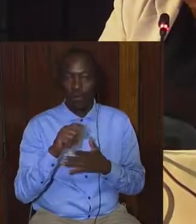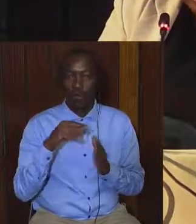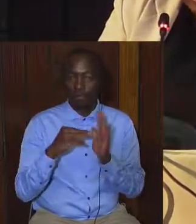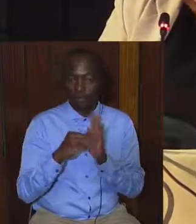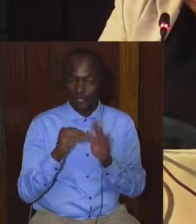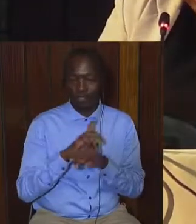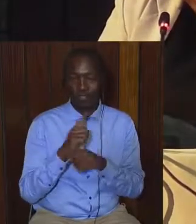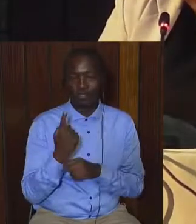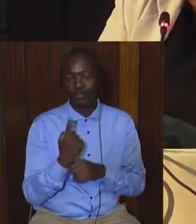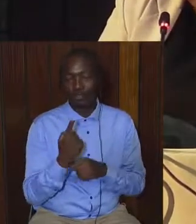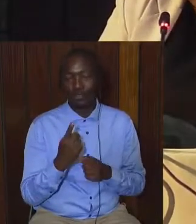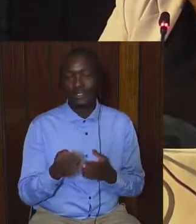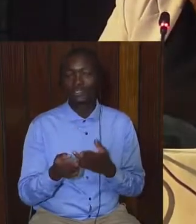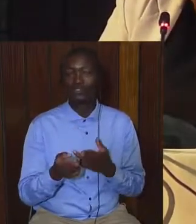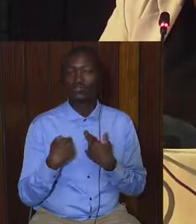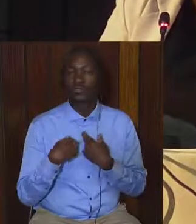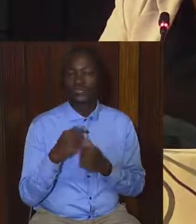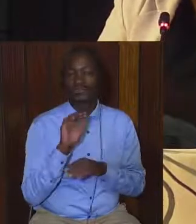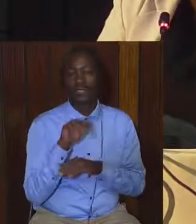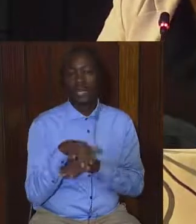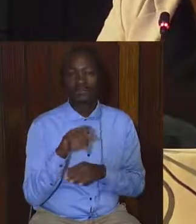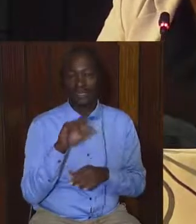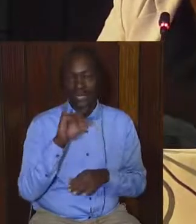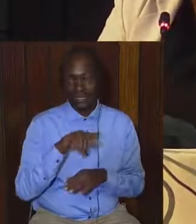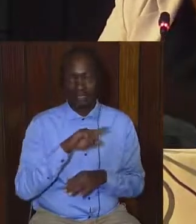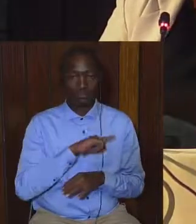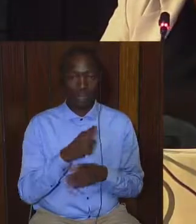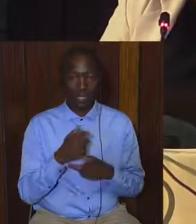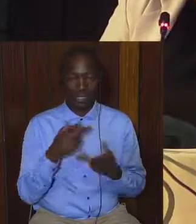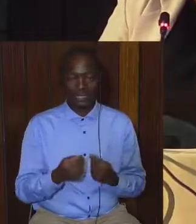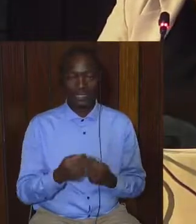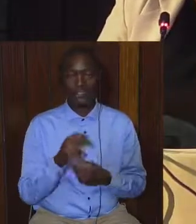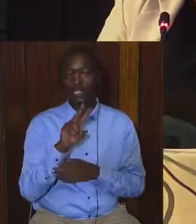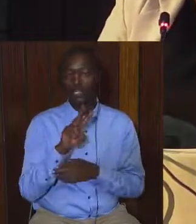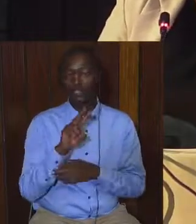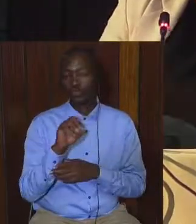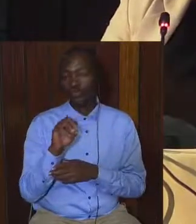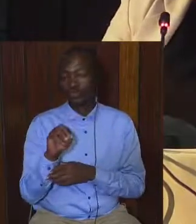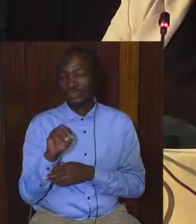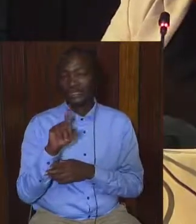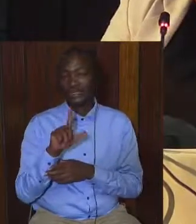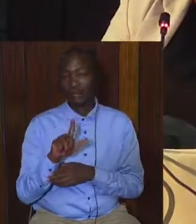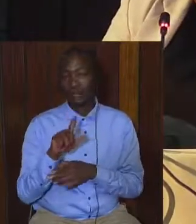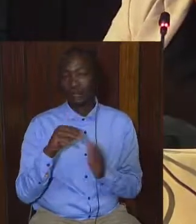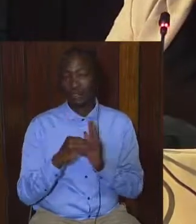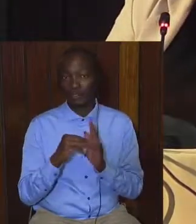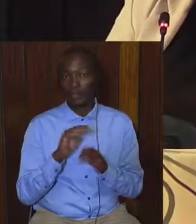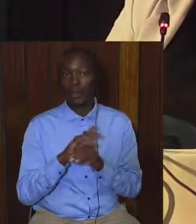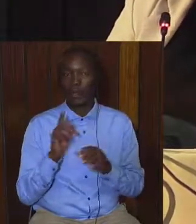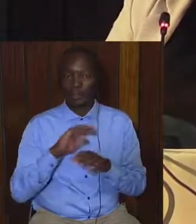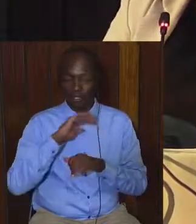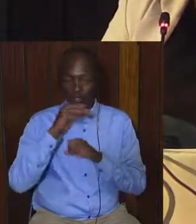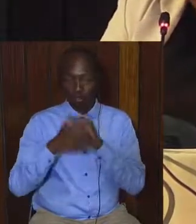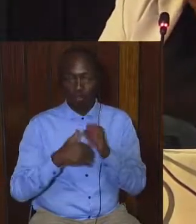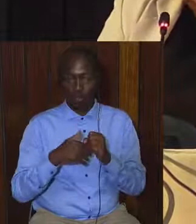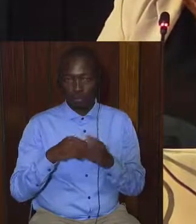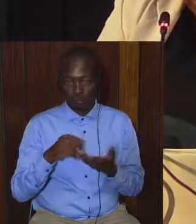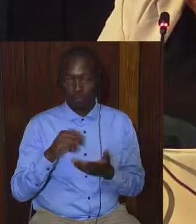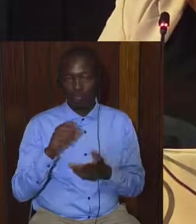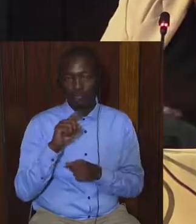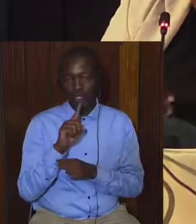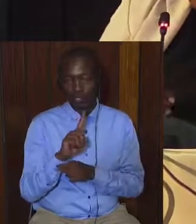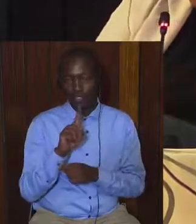received after, hence the difference of the 207. But the overall final adjustment was the